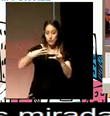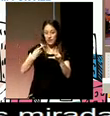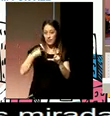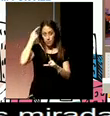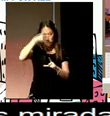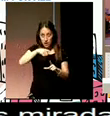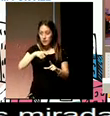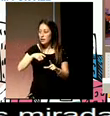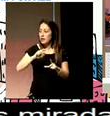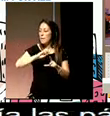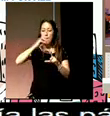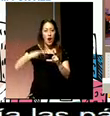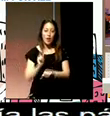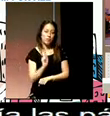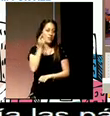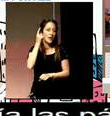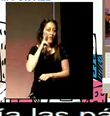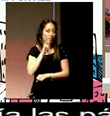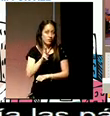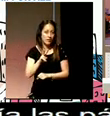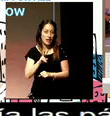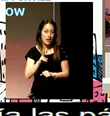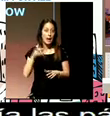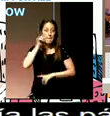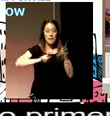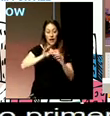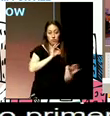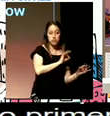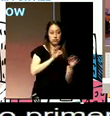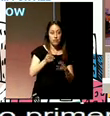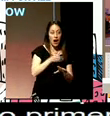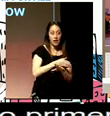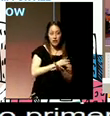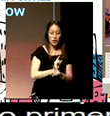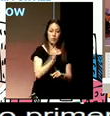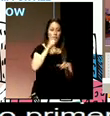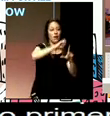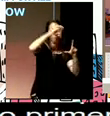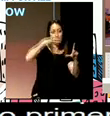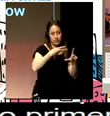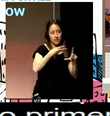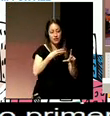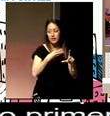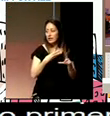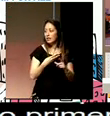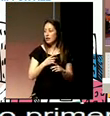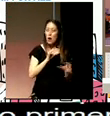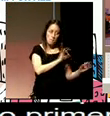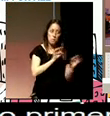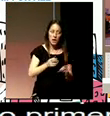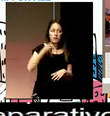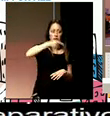Nowadays we have different tools such as websites. Whenever we plan a trip, we use